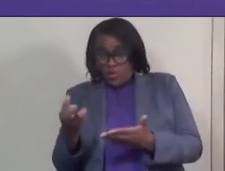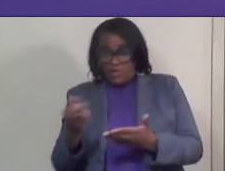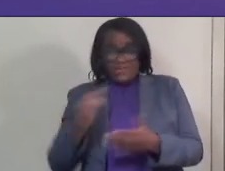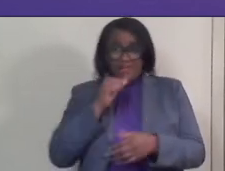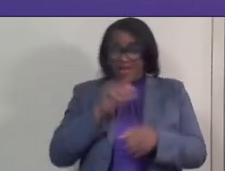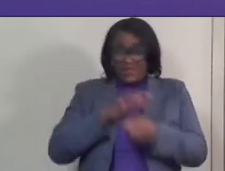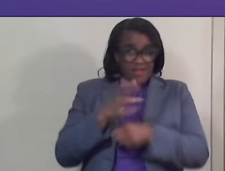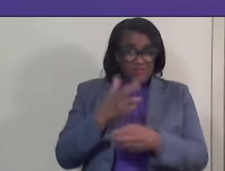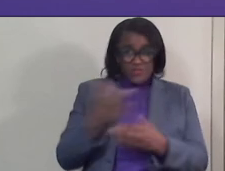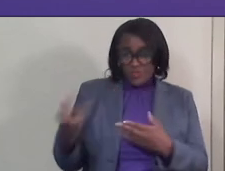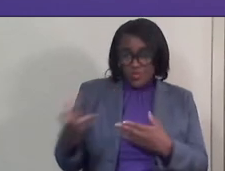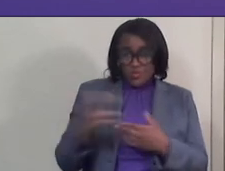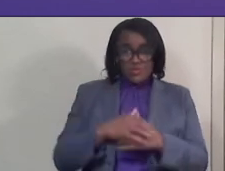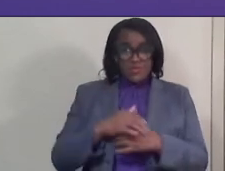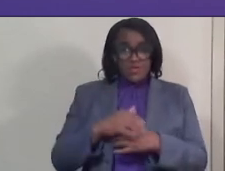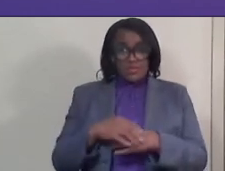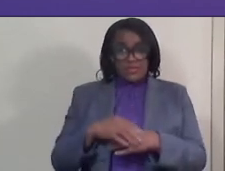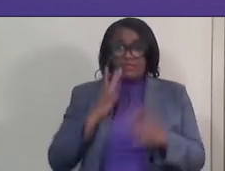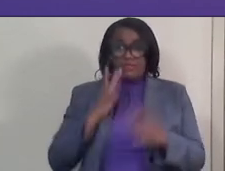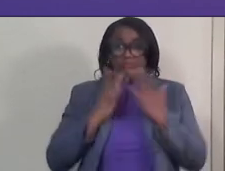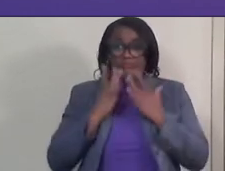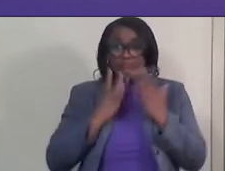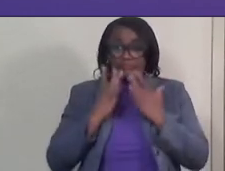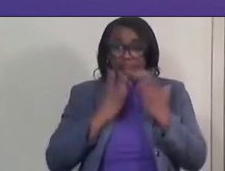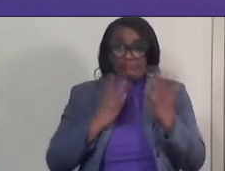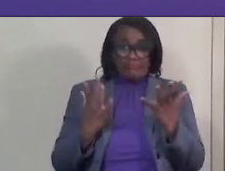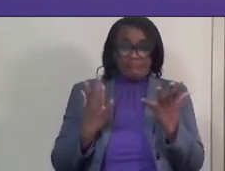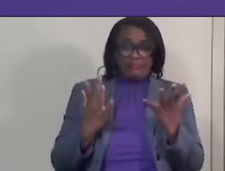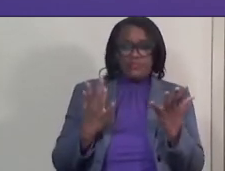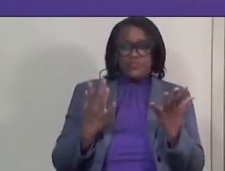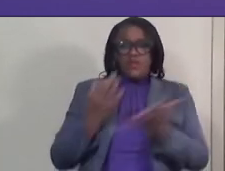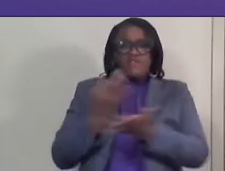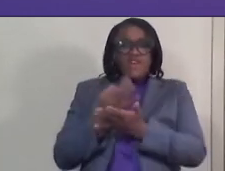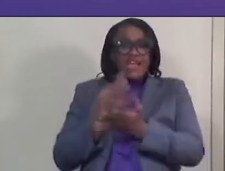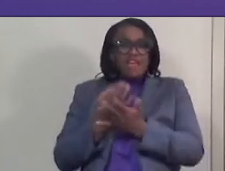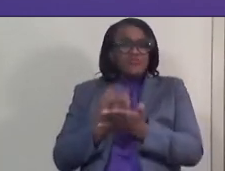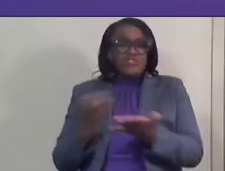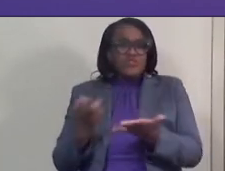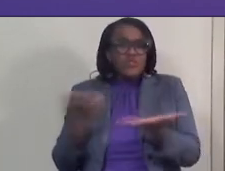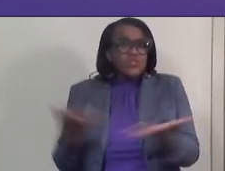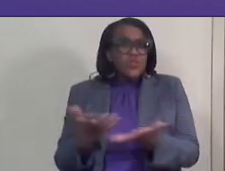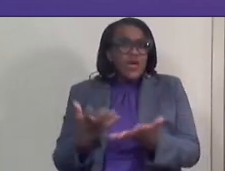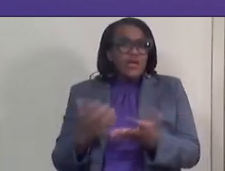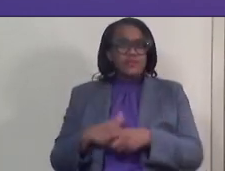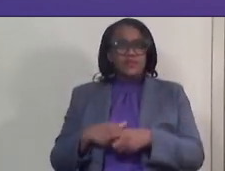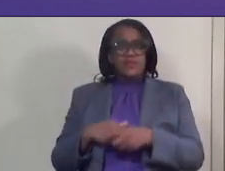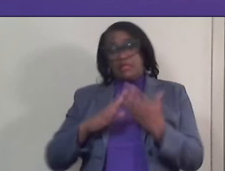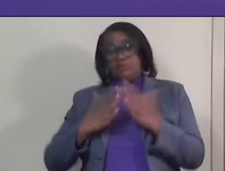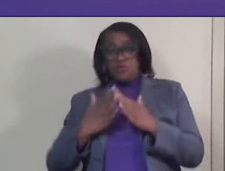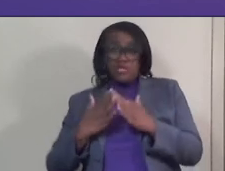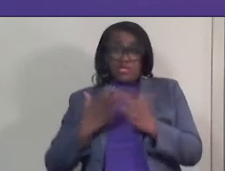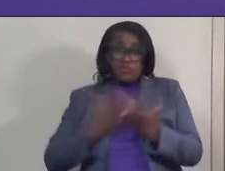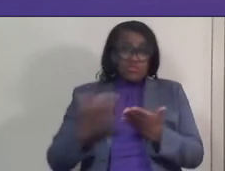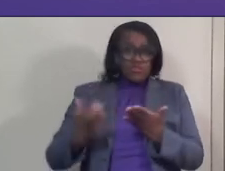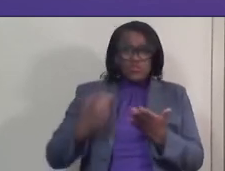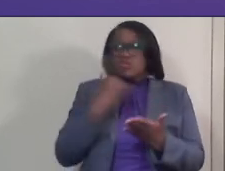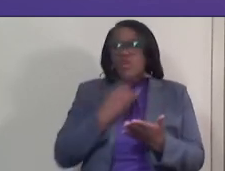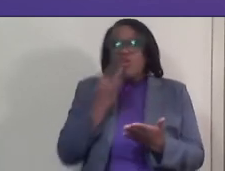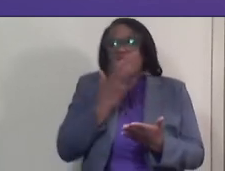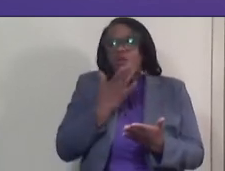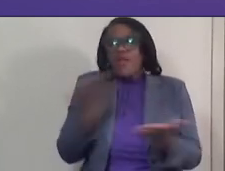shoestring? What is that? What have resources, financial resources and community resources, been like in your